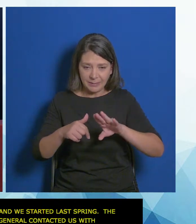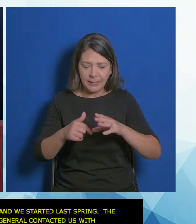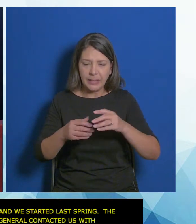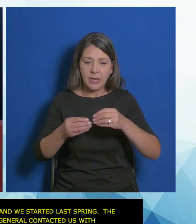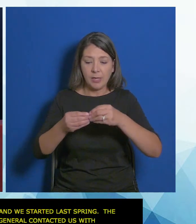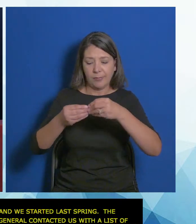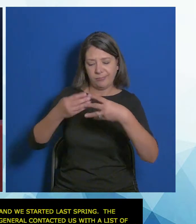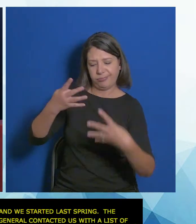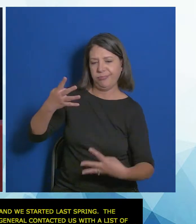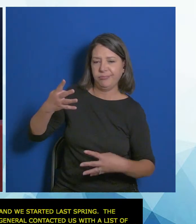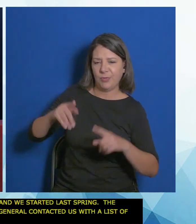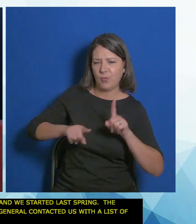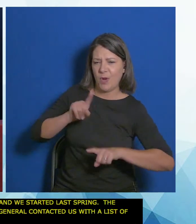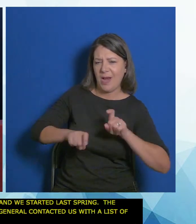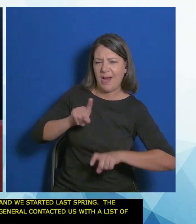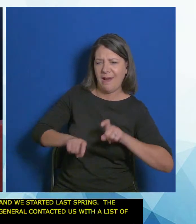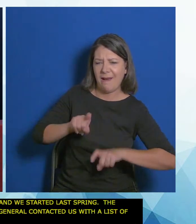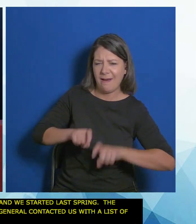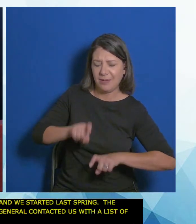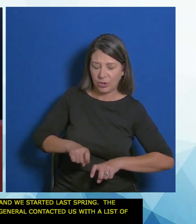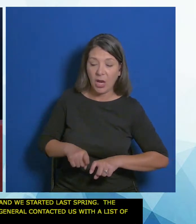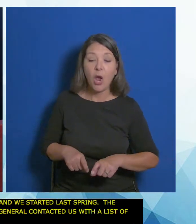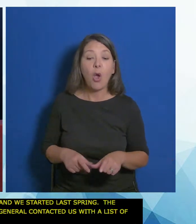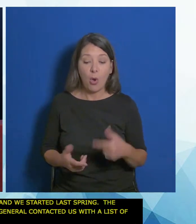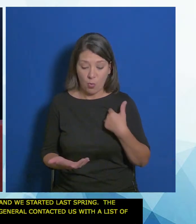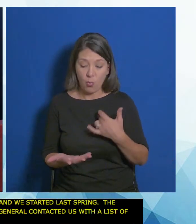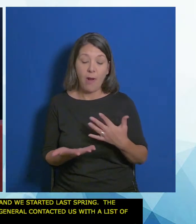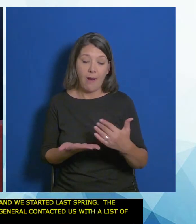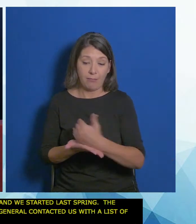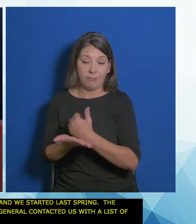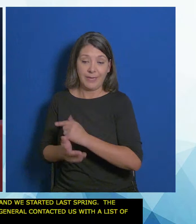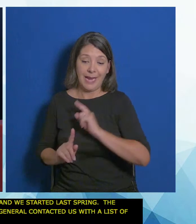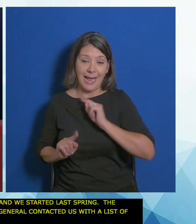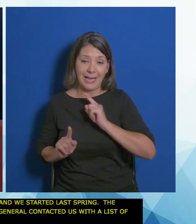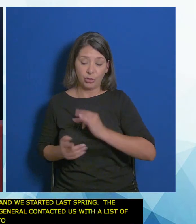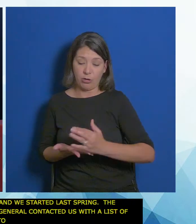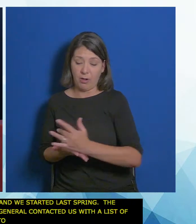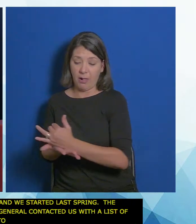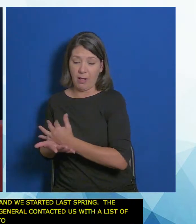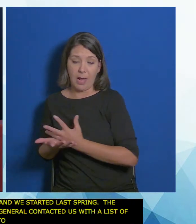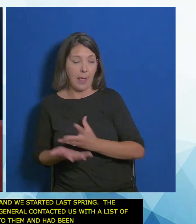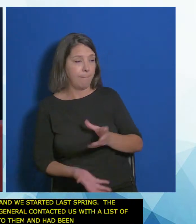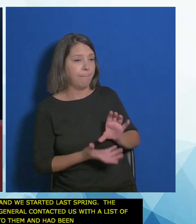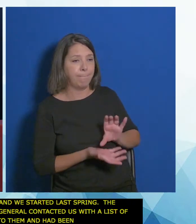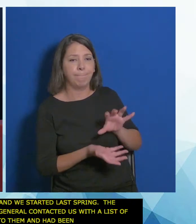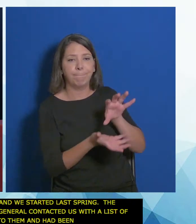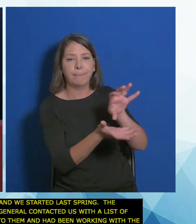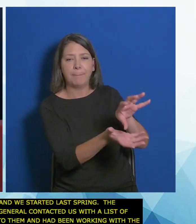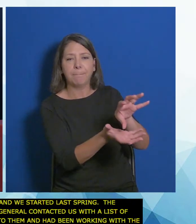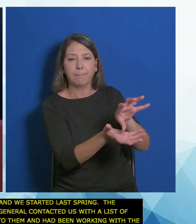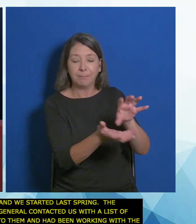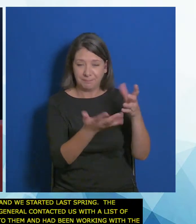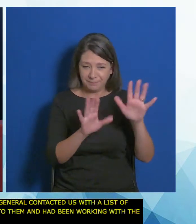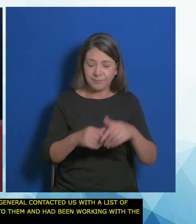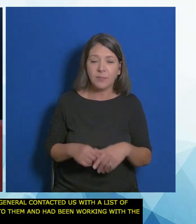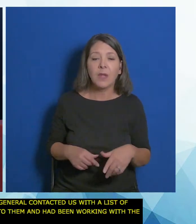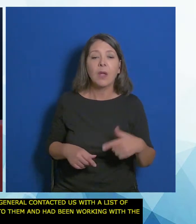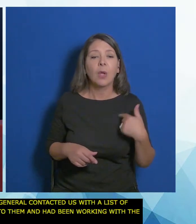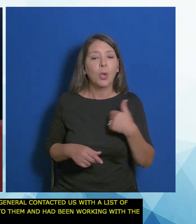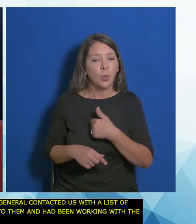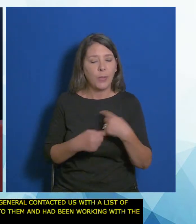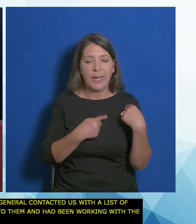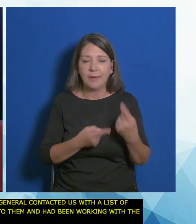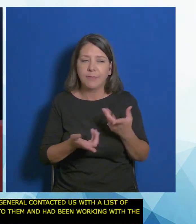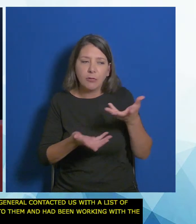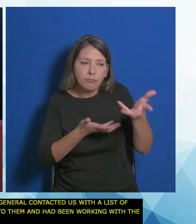we collected the information and provided it to them, and have been working with the Auditor General ever